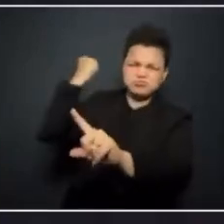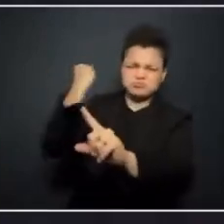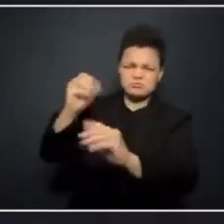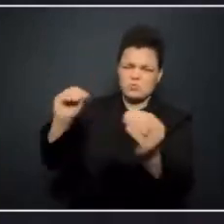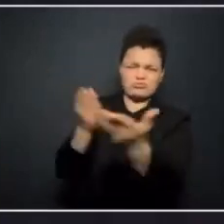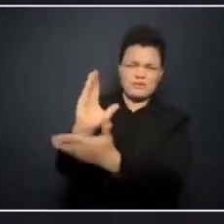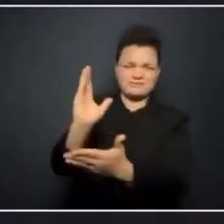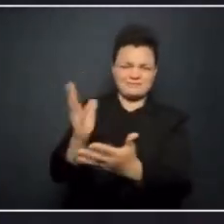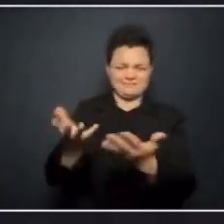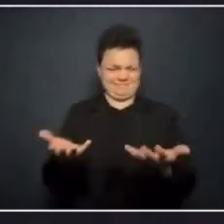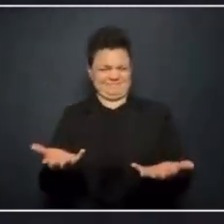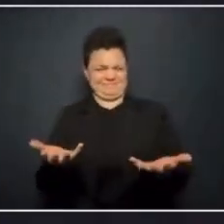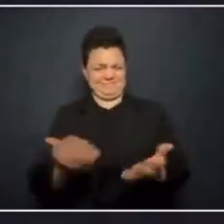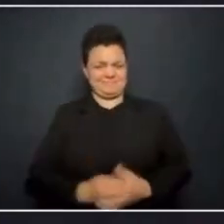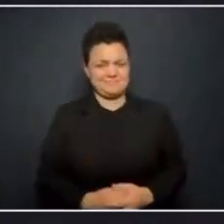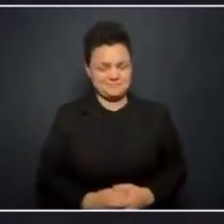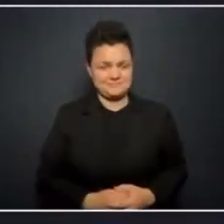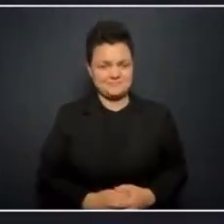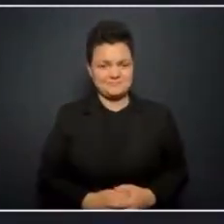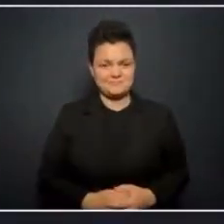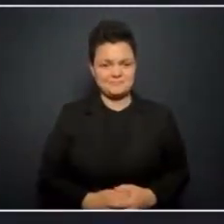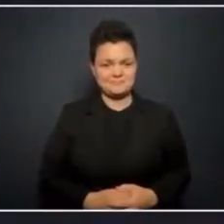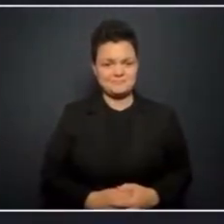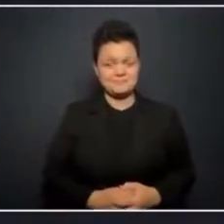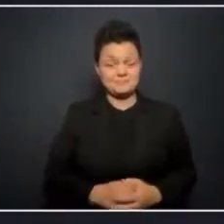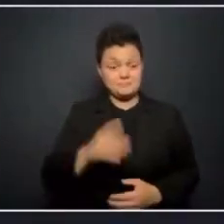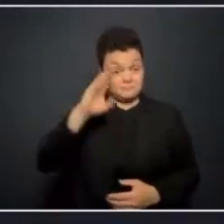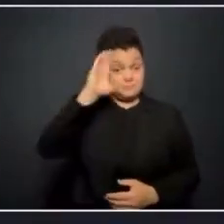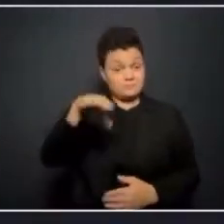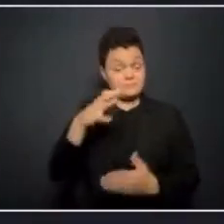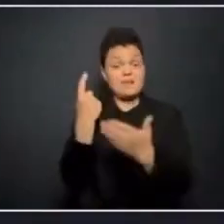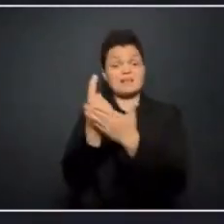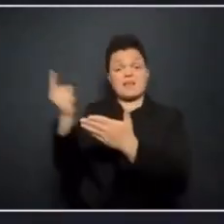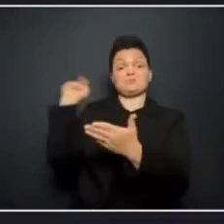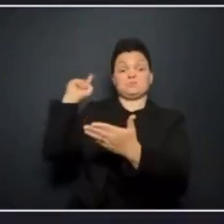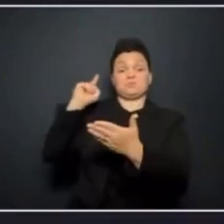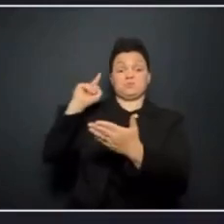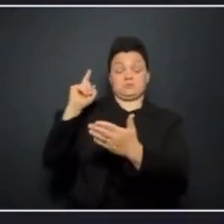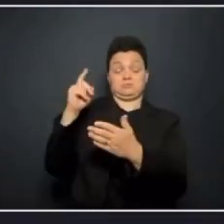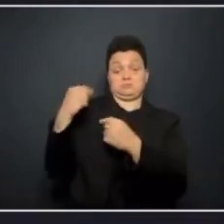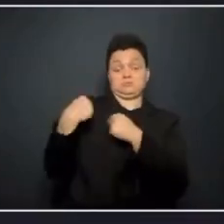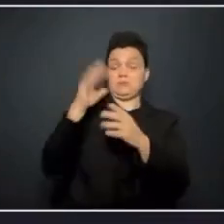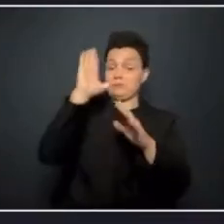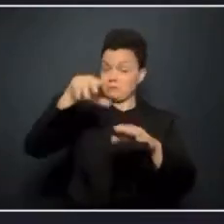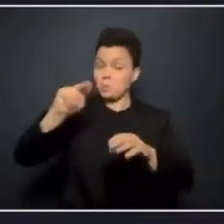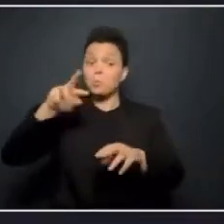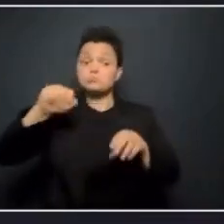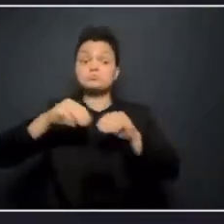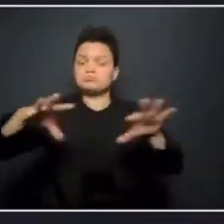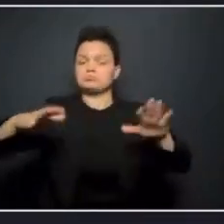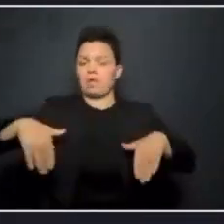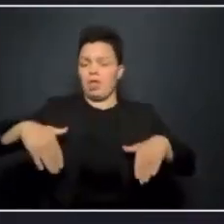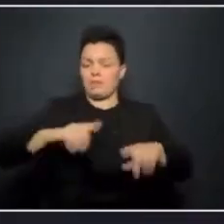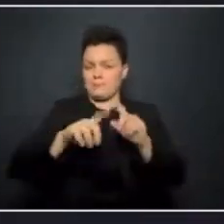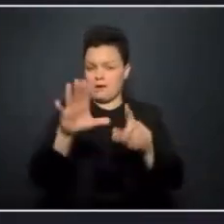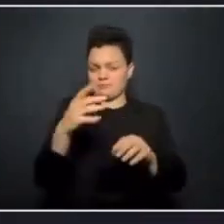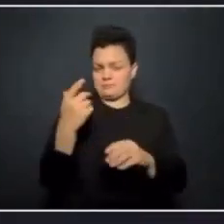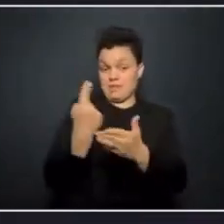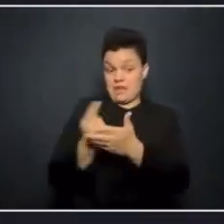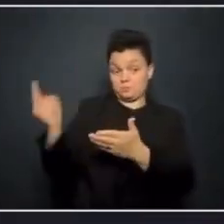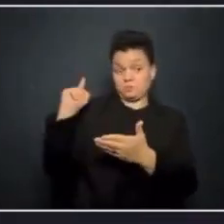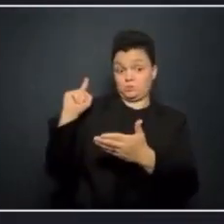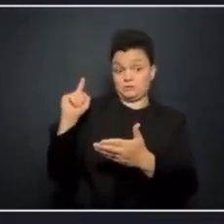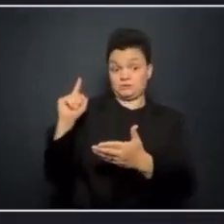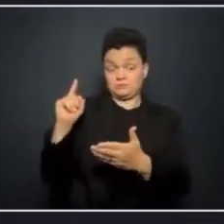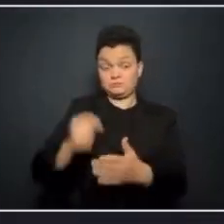Sadly, the press has not been covering it as much as they should in proportion to the seriousness of what just happened when the United States Supreme Court